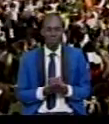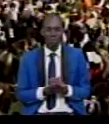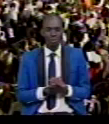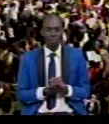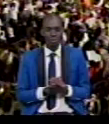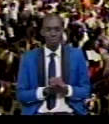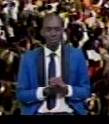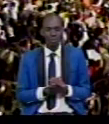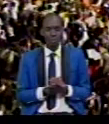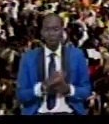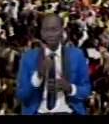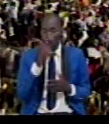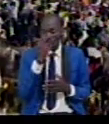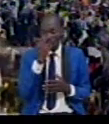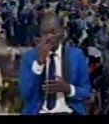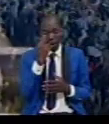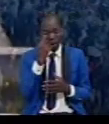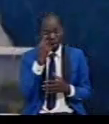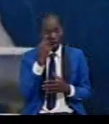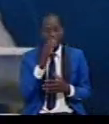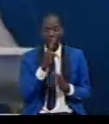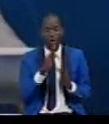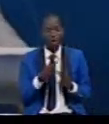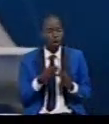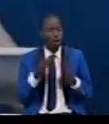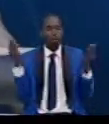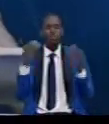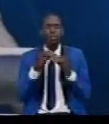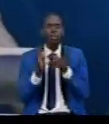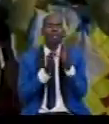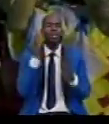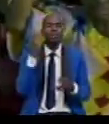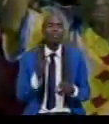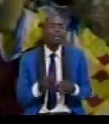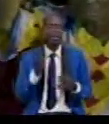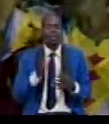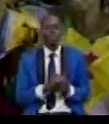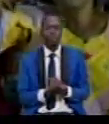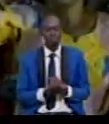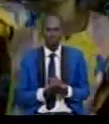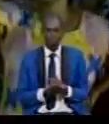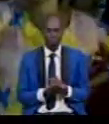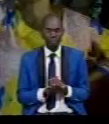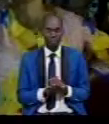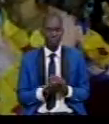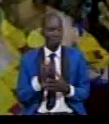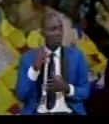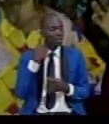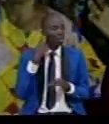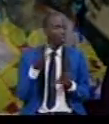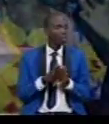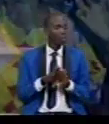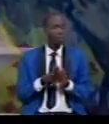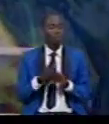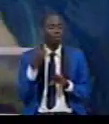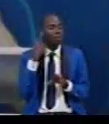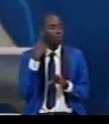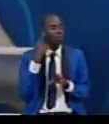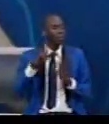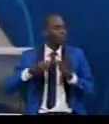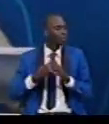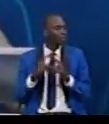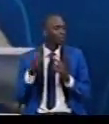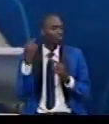Blind eyes be opened in Jesus' name. Deaf ears begin to